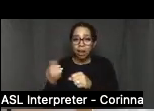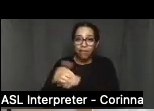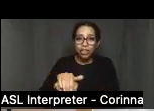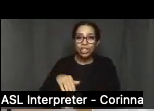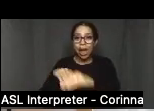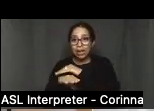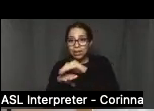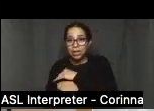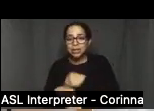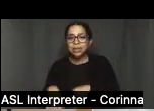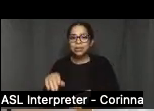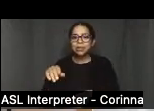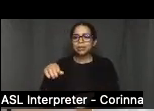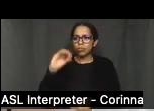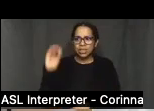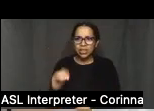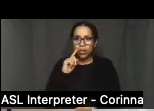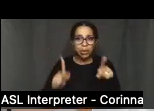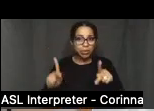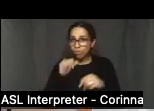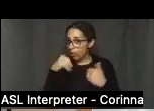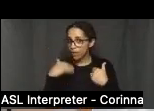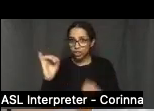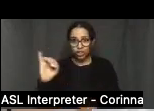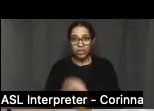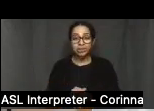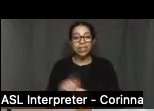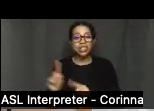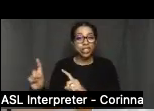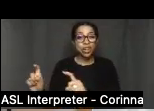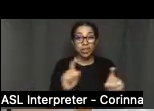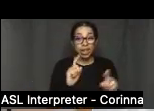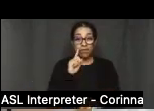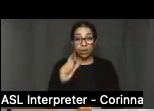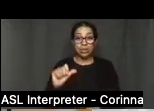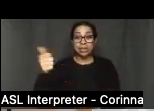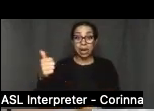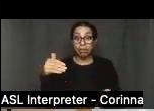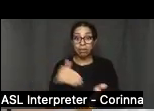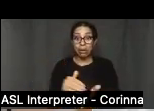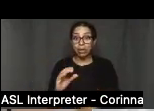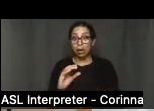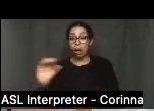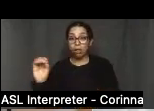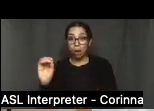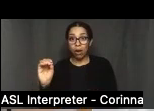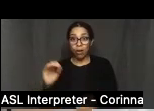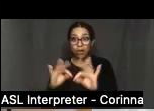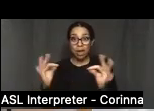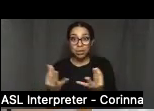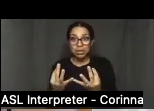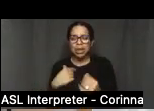uninsured rate. It's a representative survey of 10,000 Coloradan households. I won't go into